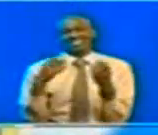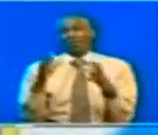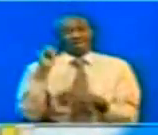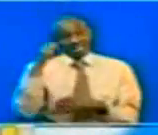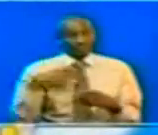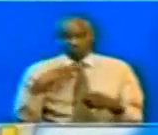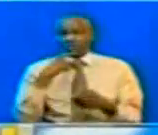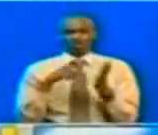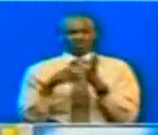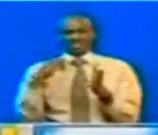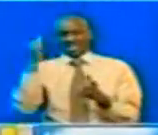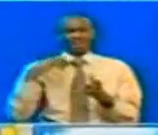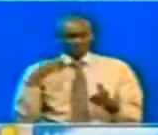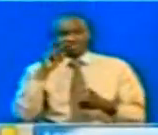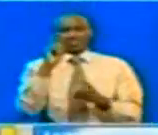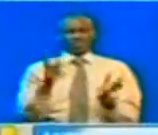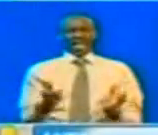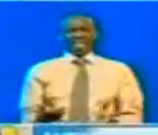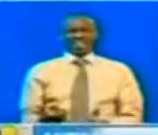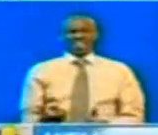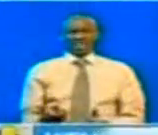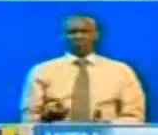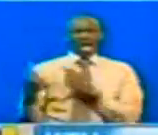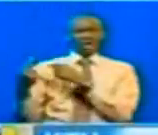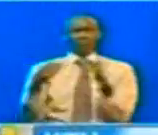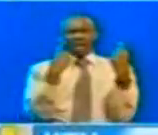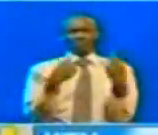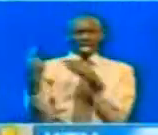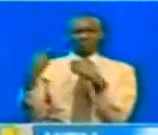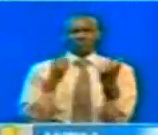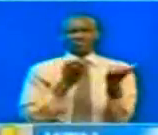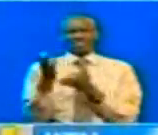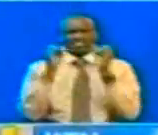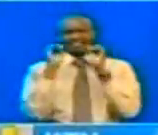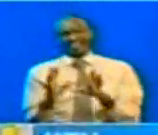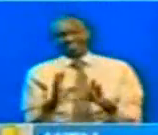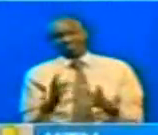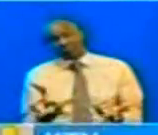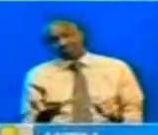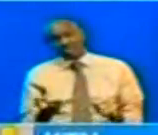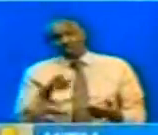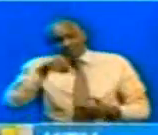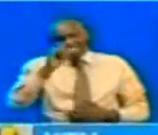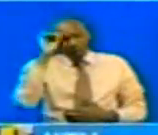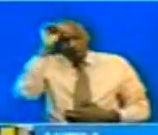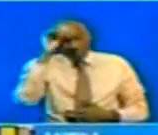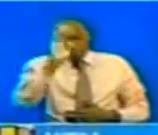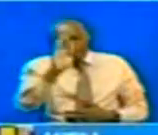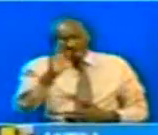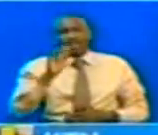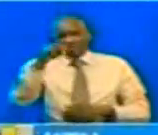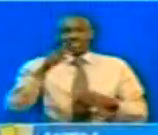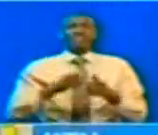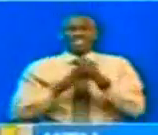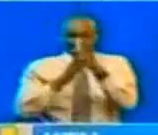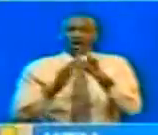Kenyans the impression that there's a lot of wrangling and not much service delivery. In your opinion, as the head of the ministry that